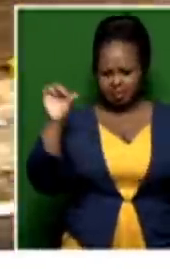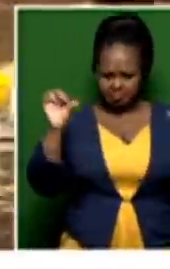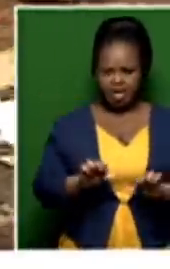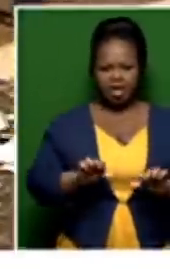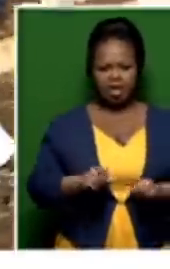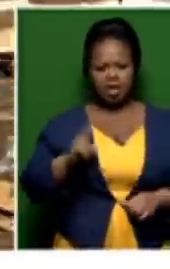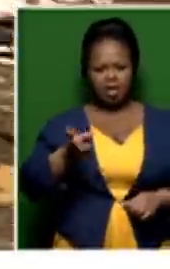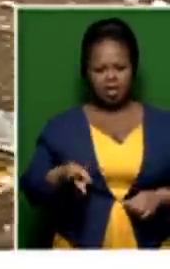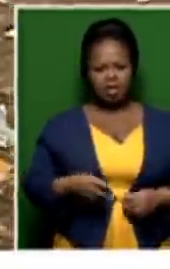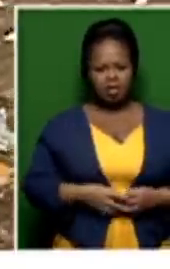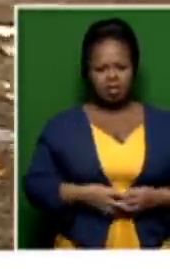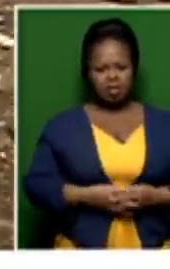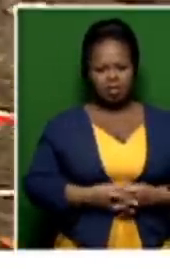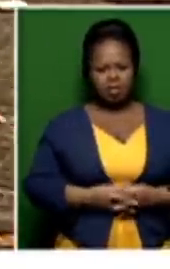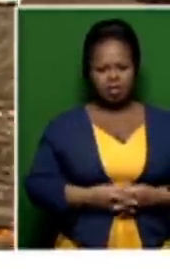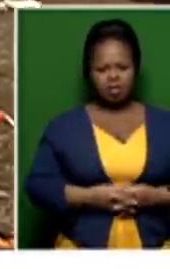particular area,